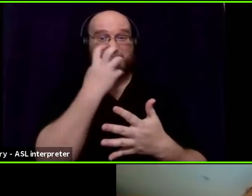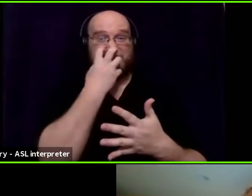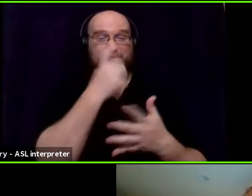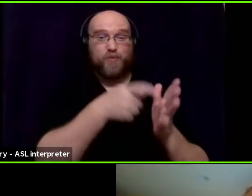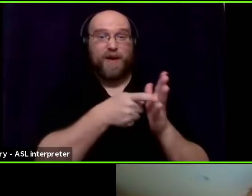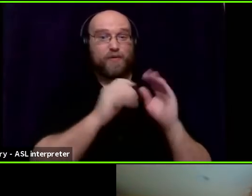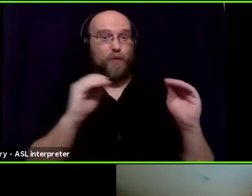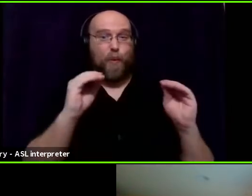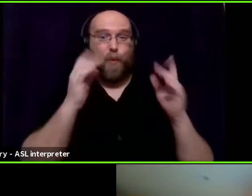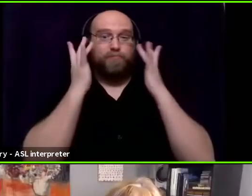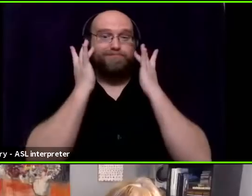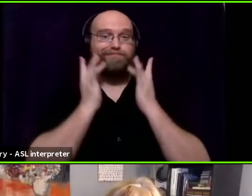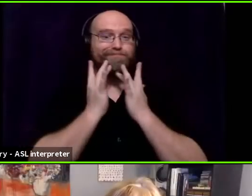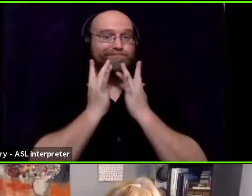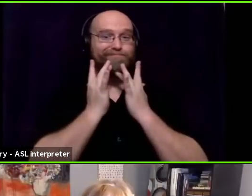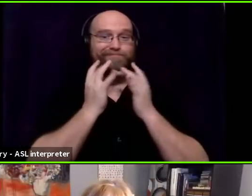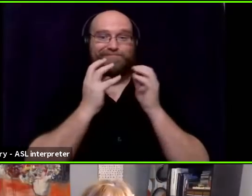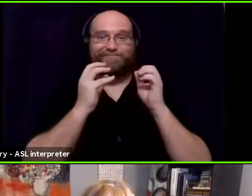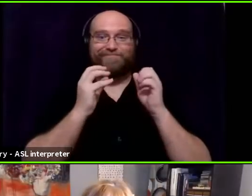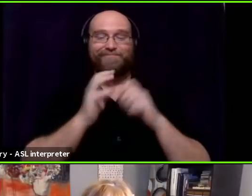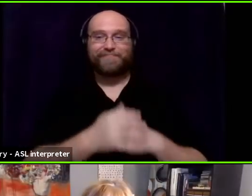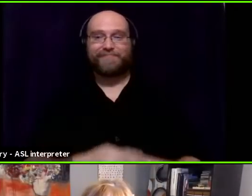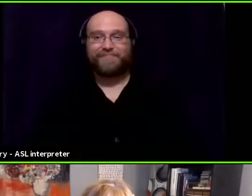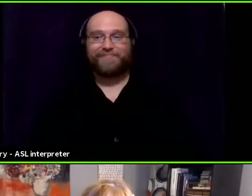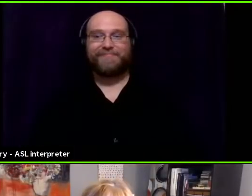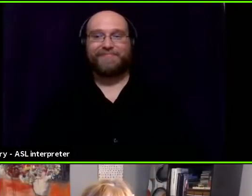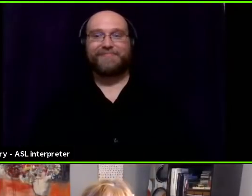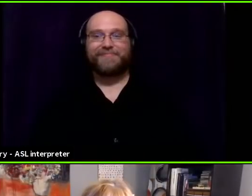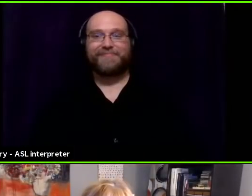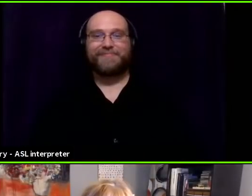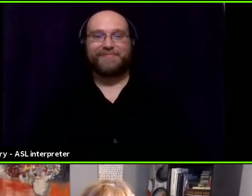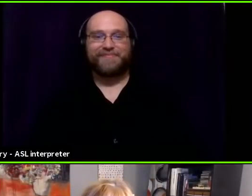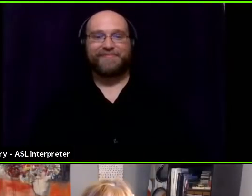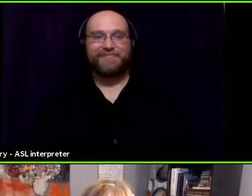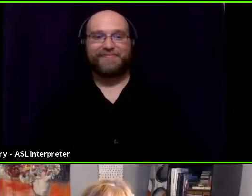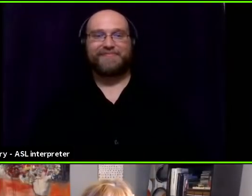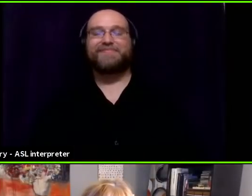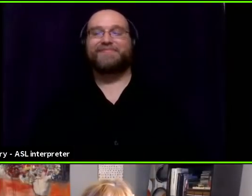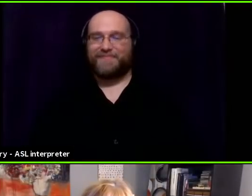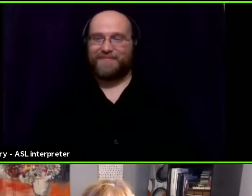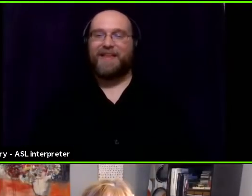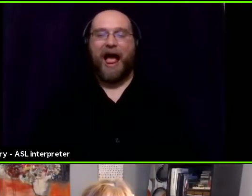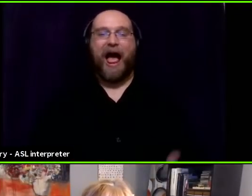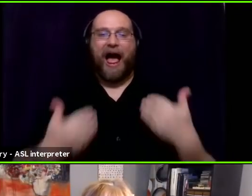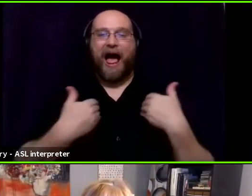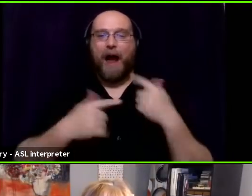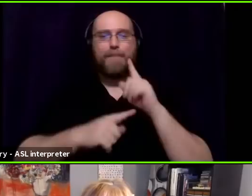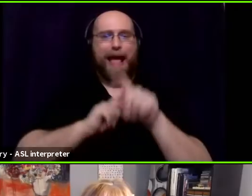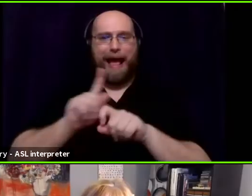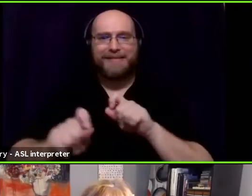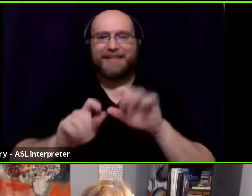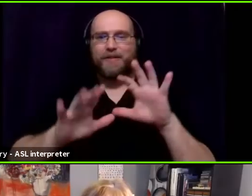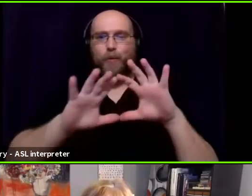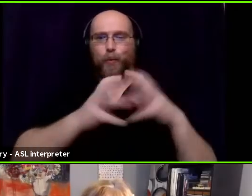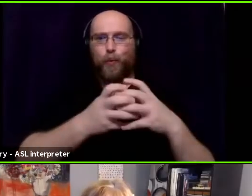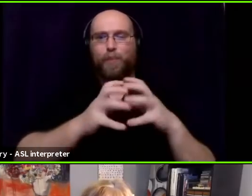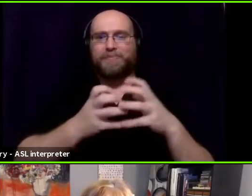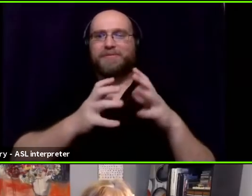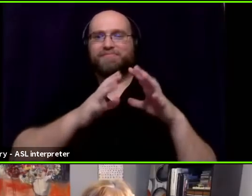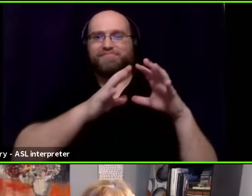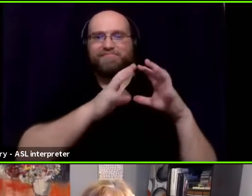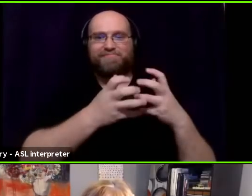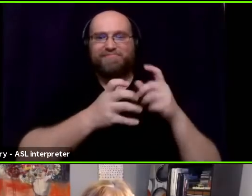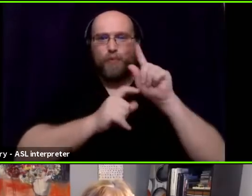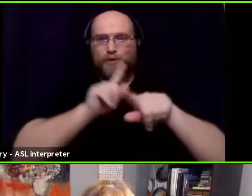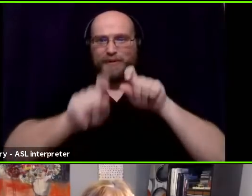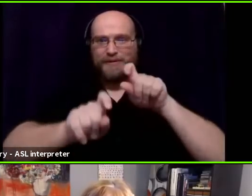nutshell. That's it. You got a bunch of them. I'm doing it in buckets because we're getting a lot of similar questions. So